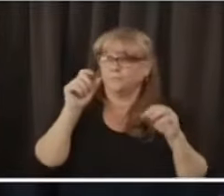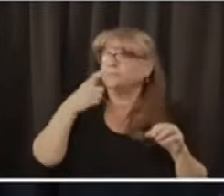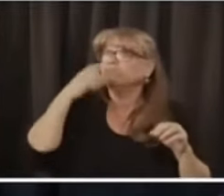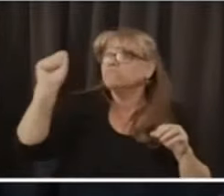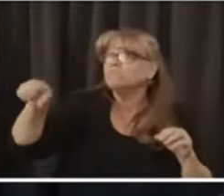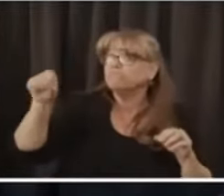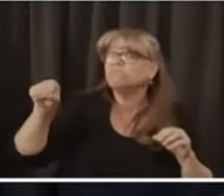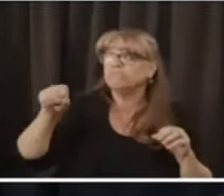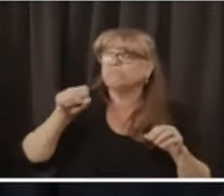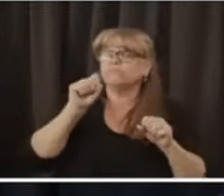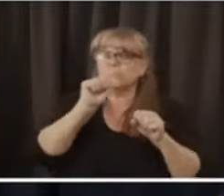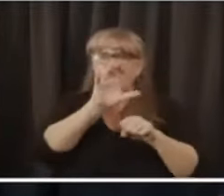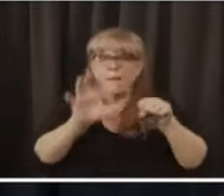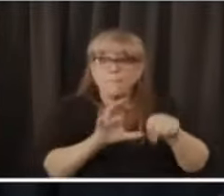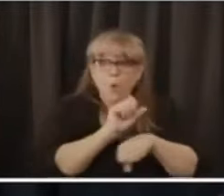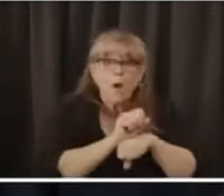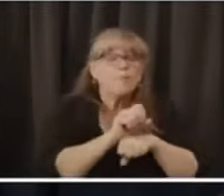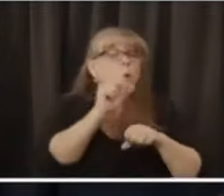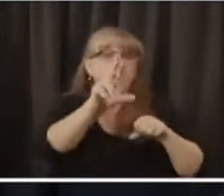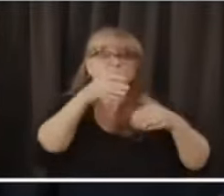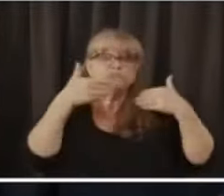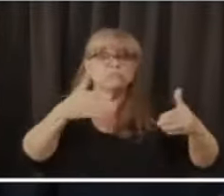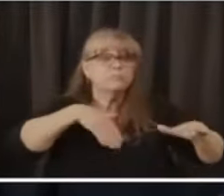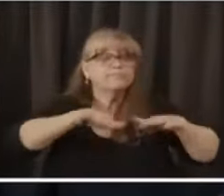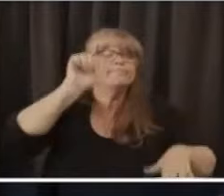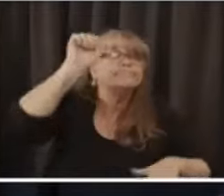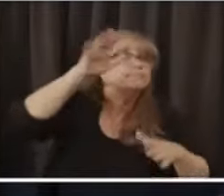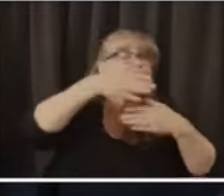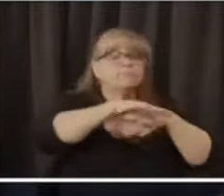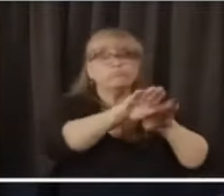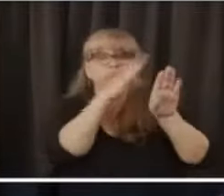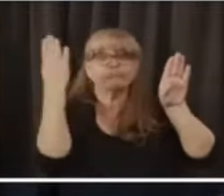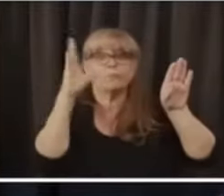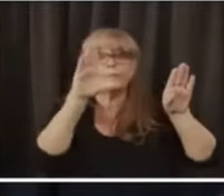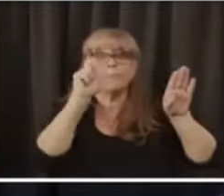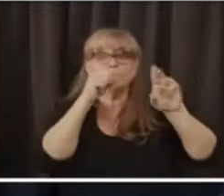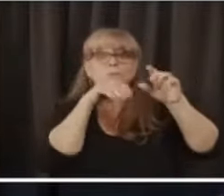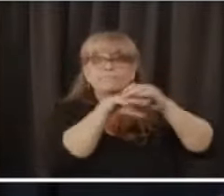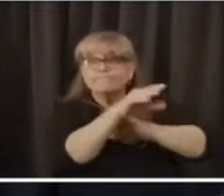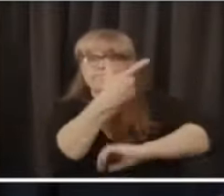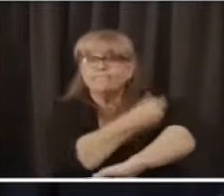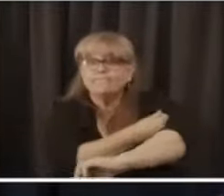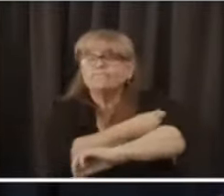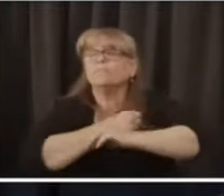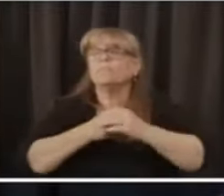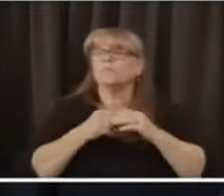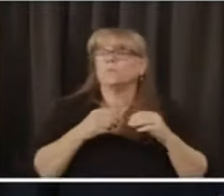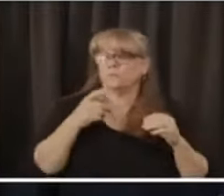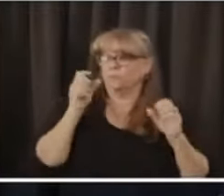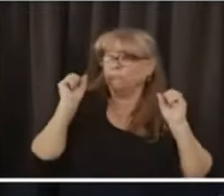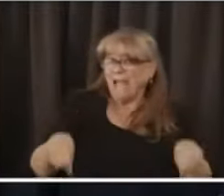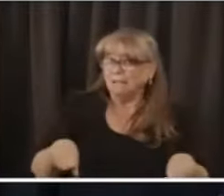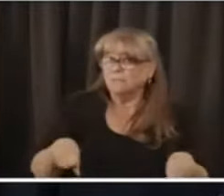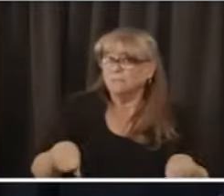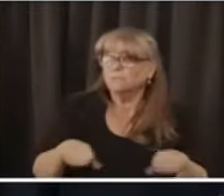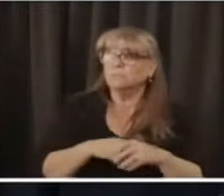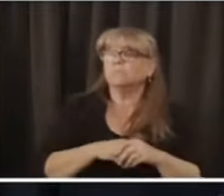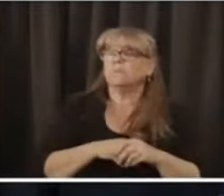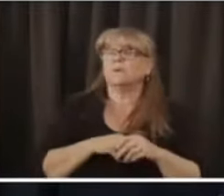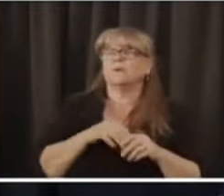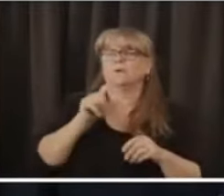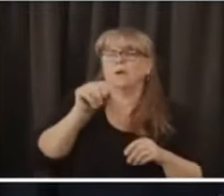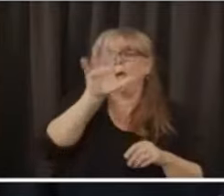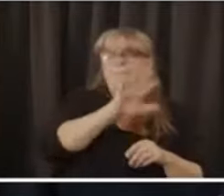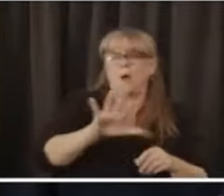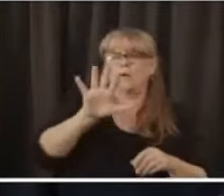those bus locations, and we are reporting that out in terms of their utilization. They are able to do about 500 a day.